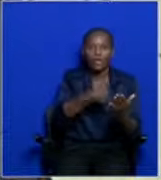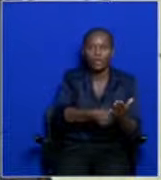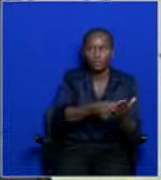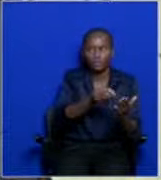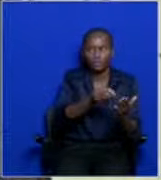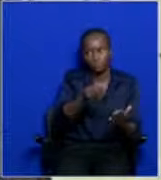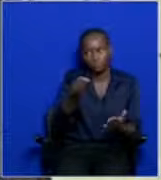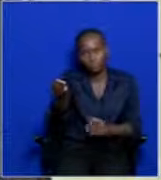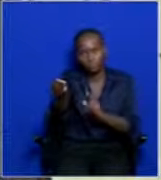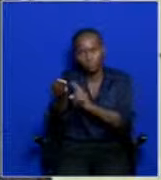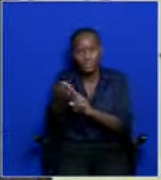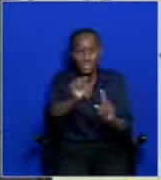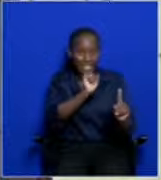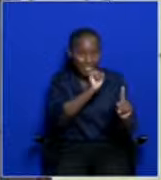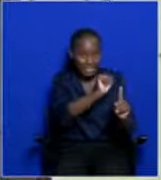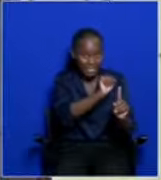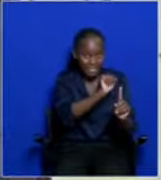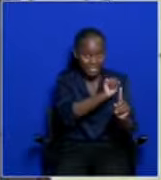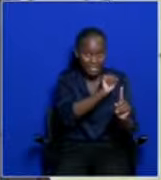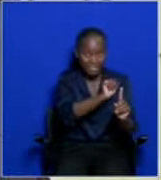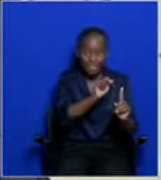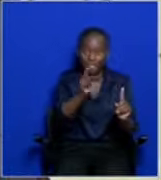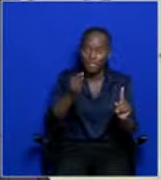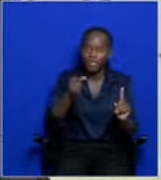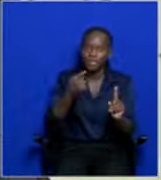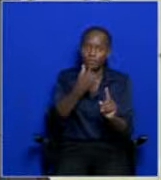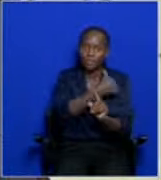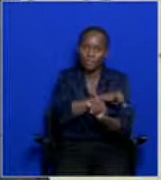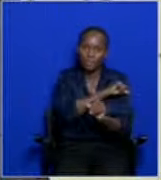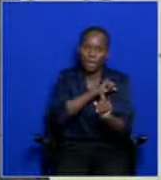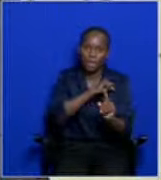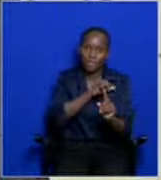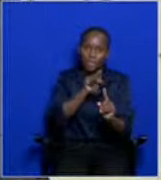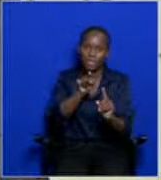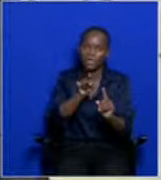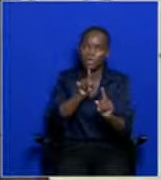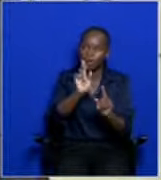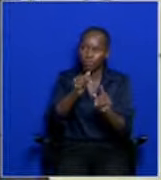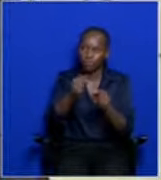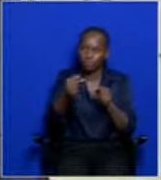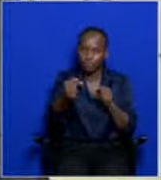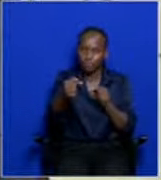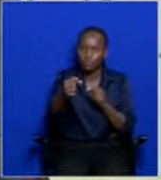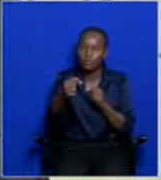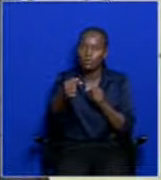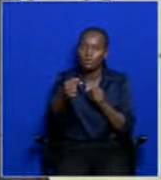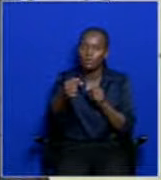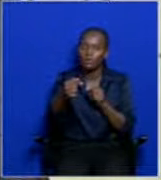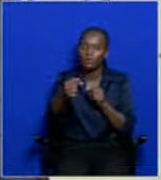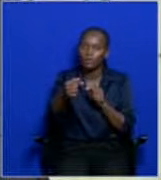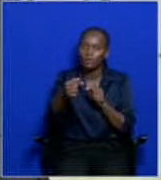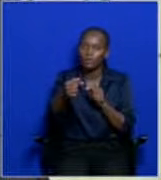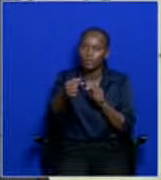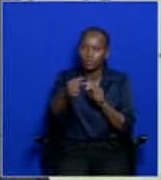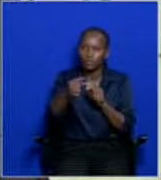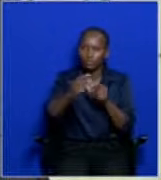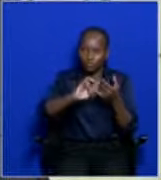against the municipality to recover the value of the stolen